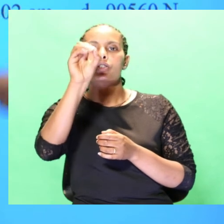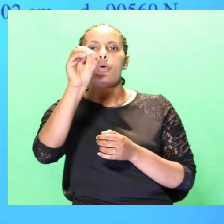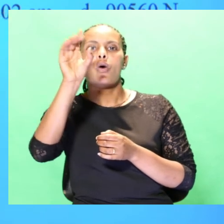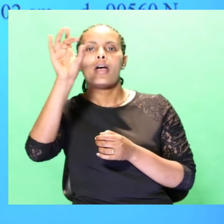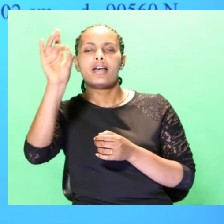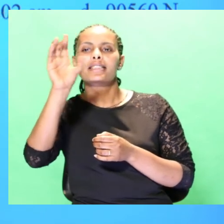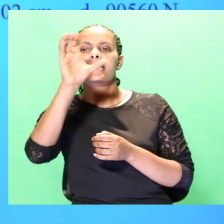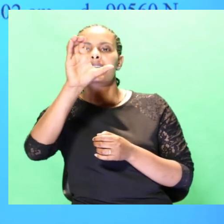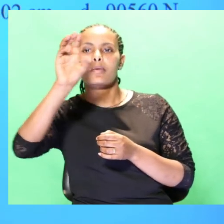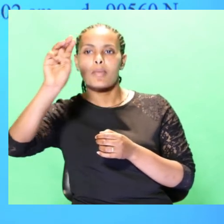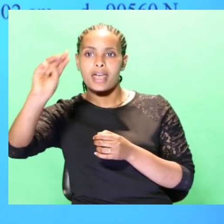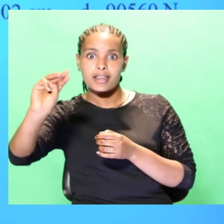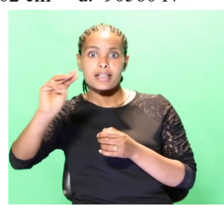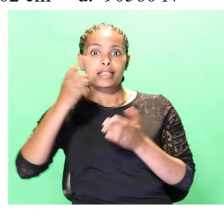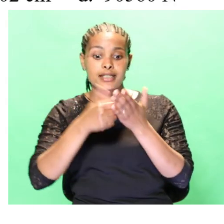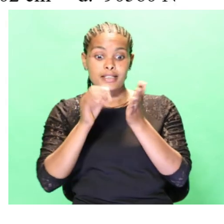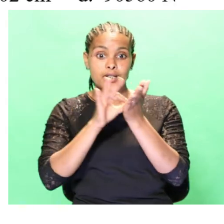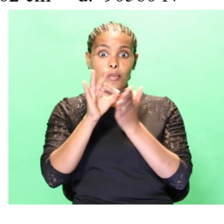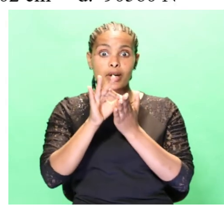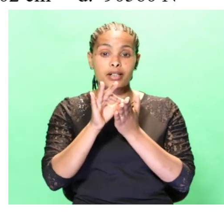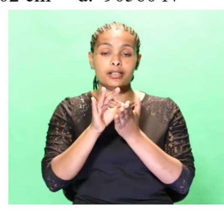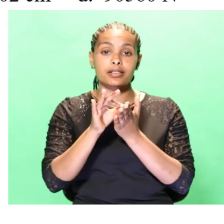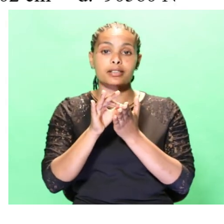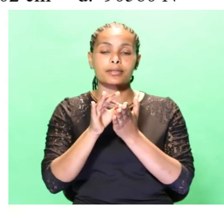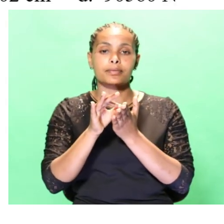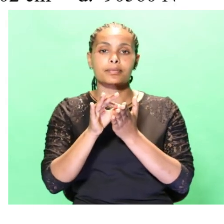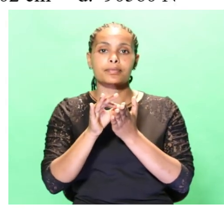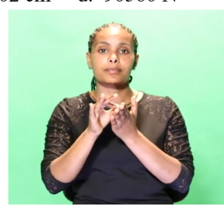0.0802 centimeter. This number